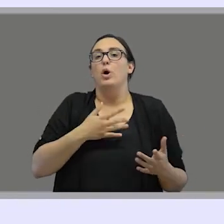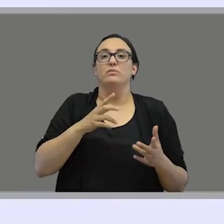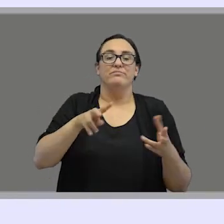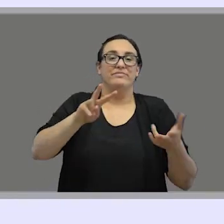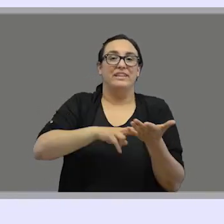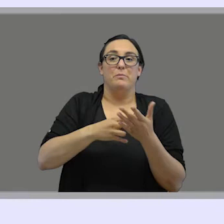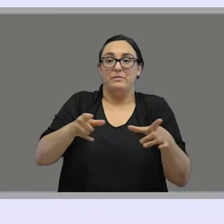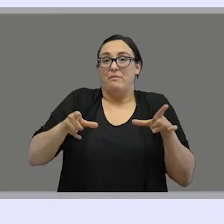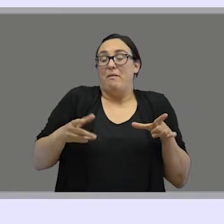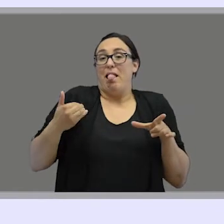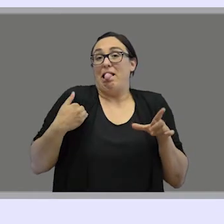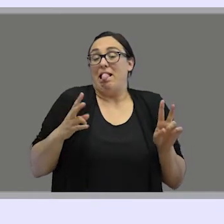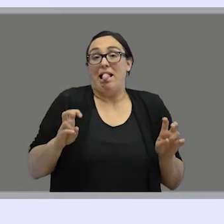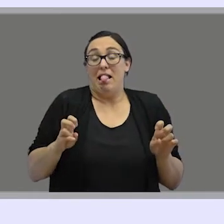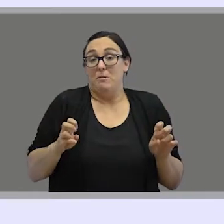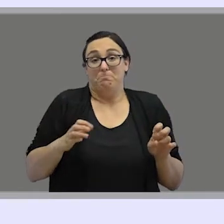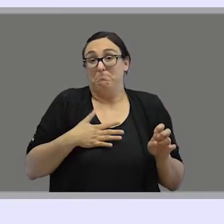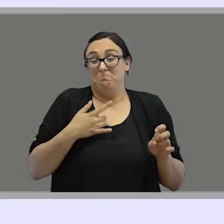be familiar with.